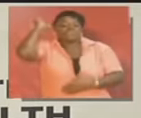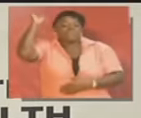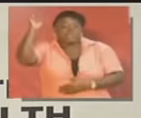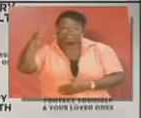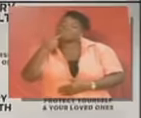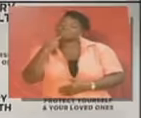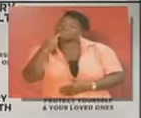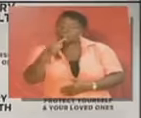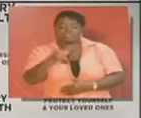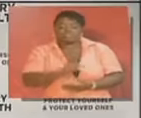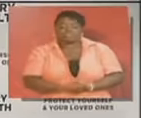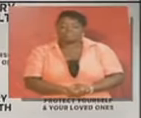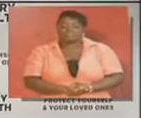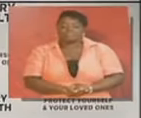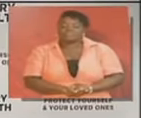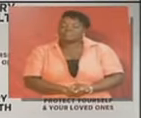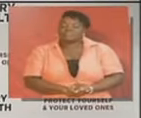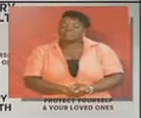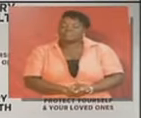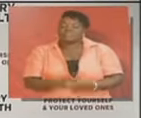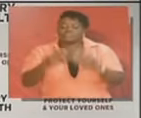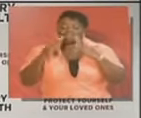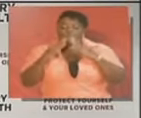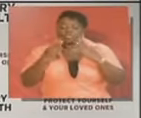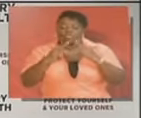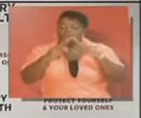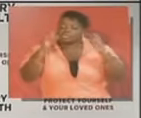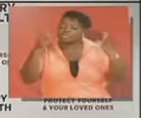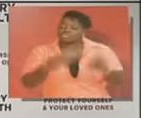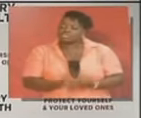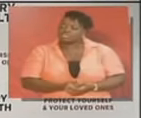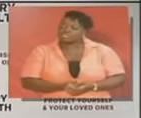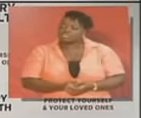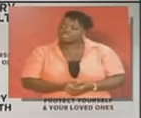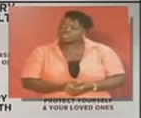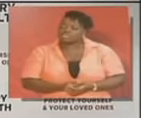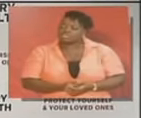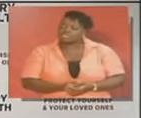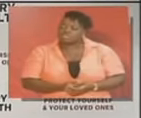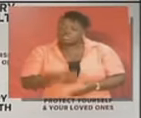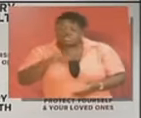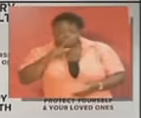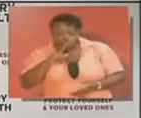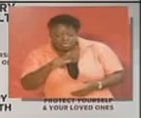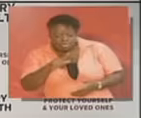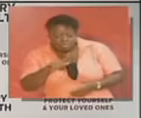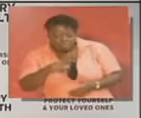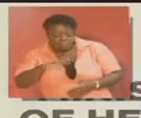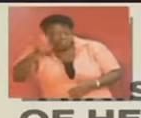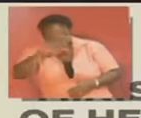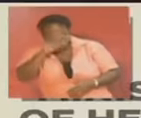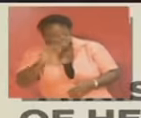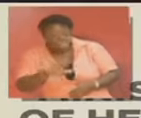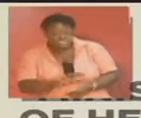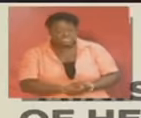address. Thank you very much. And I'm not sure if we have a question from Guardian at this point in